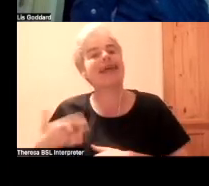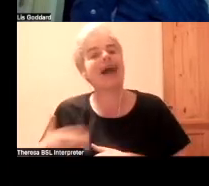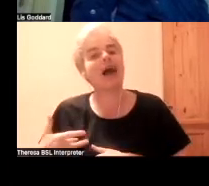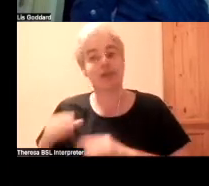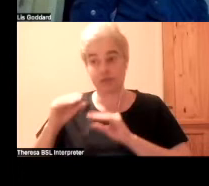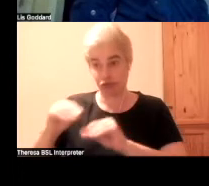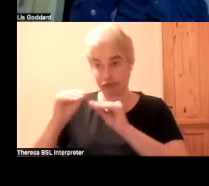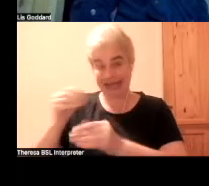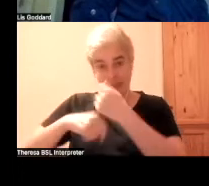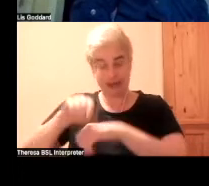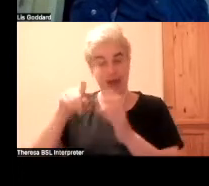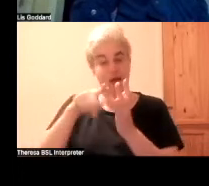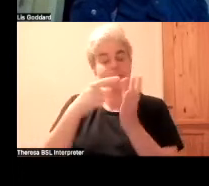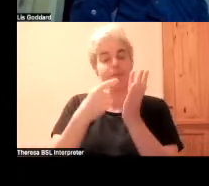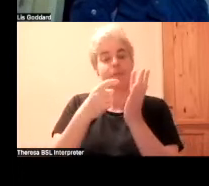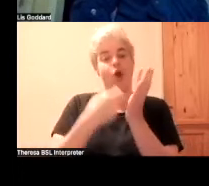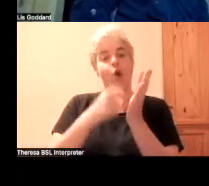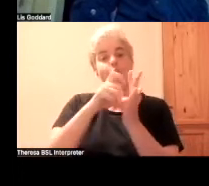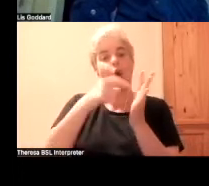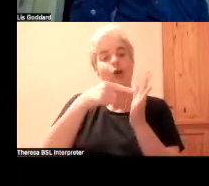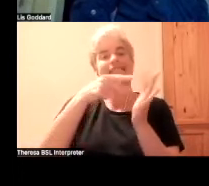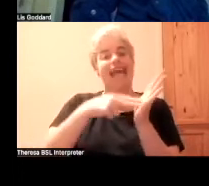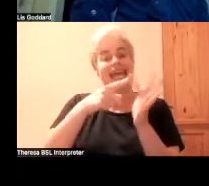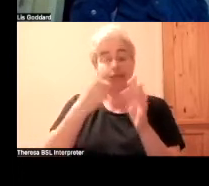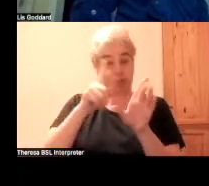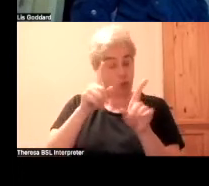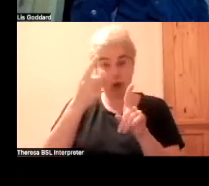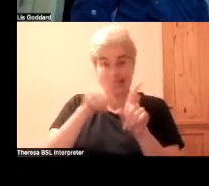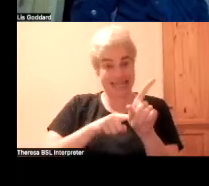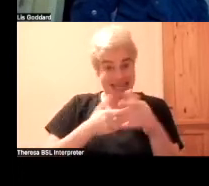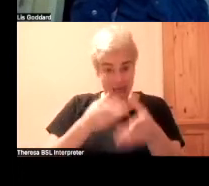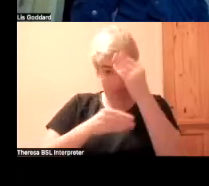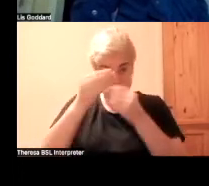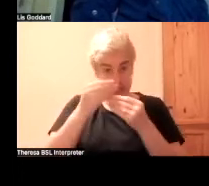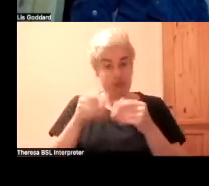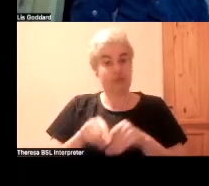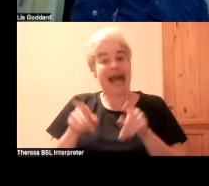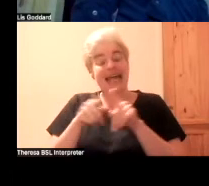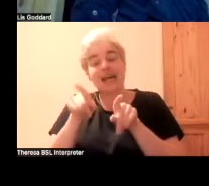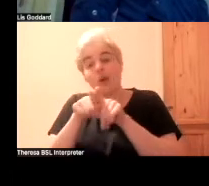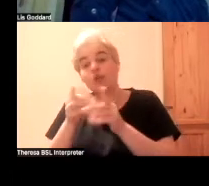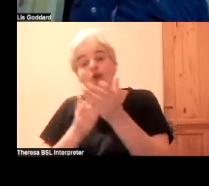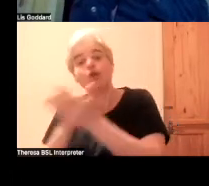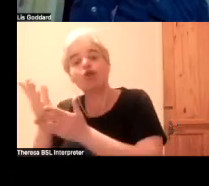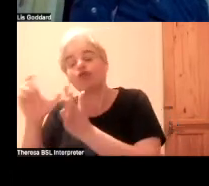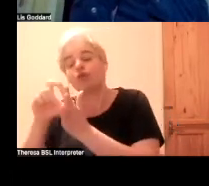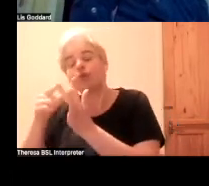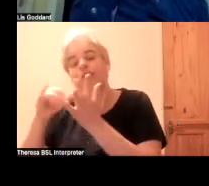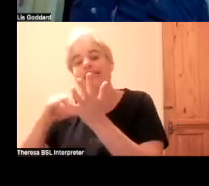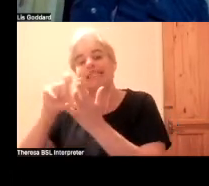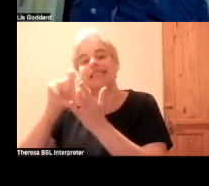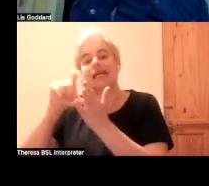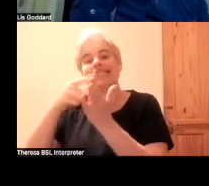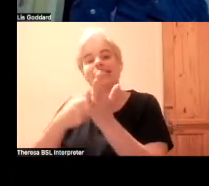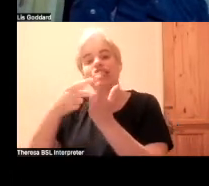train for ordination in a year, whilst at the same time going through the discernment process. She was ordained